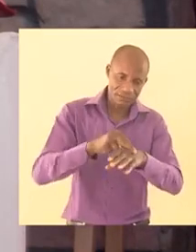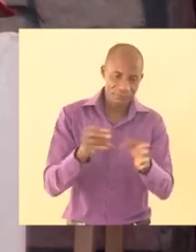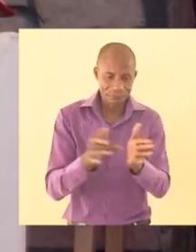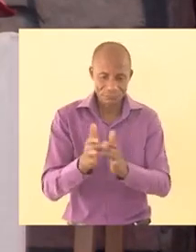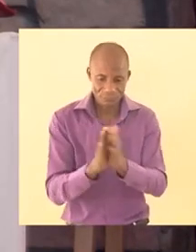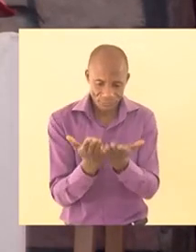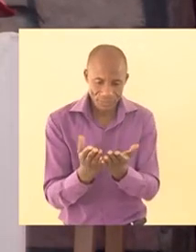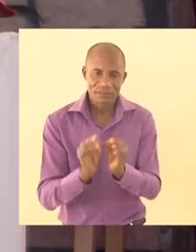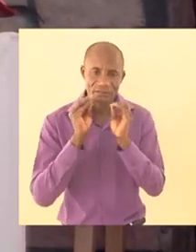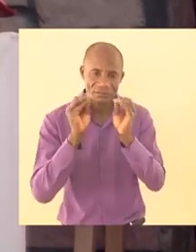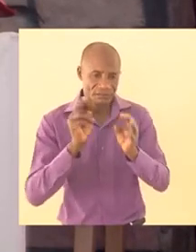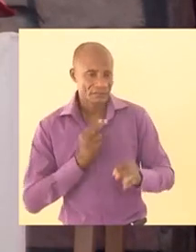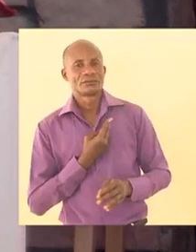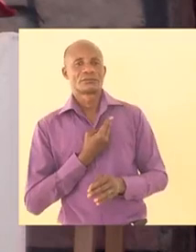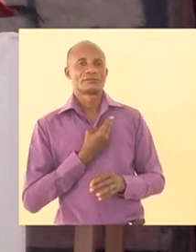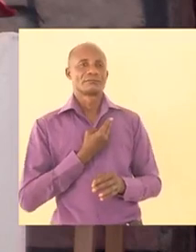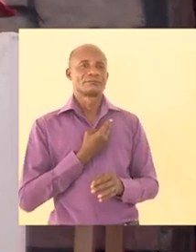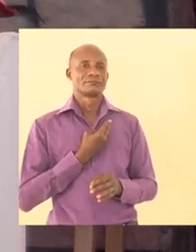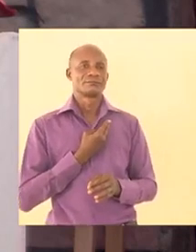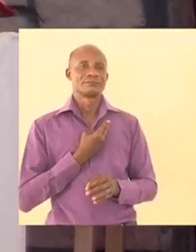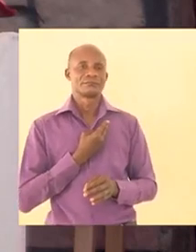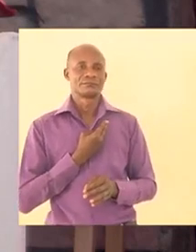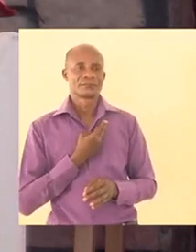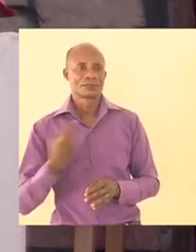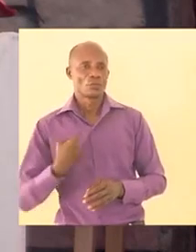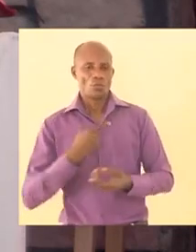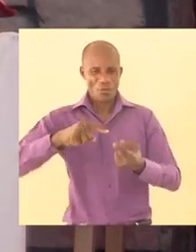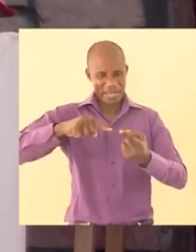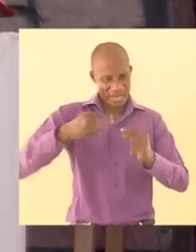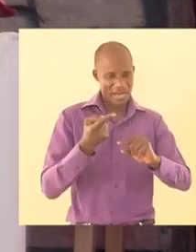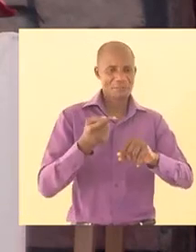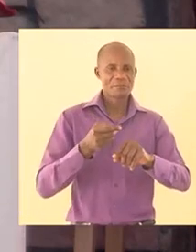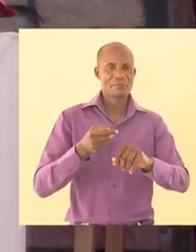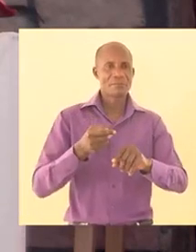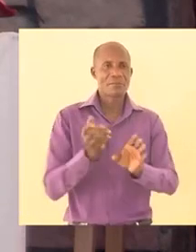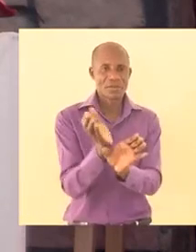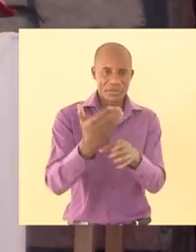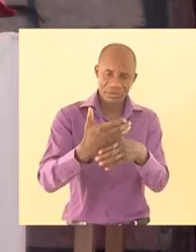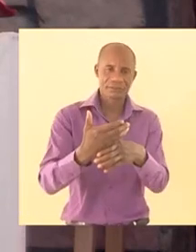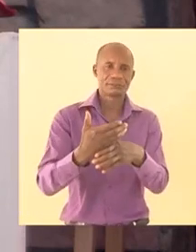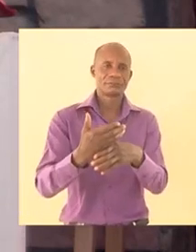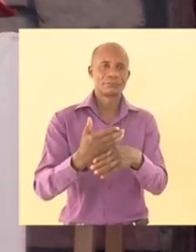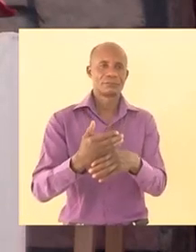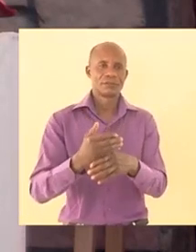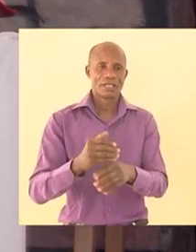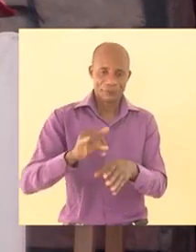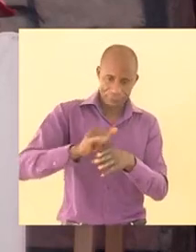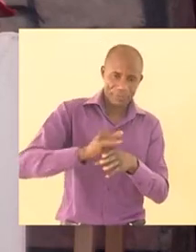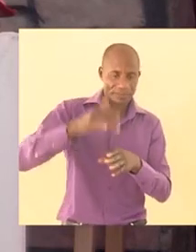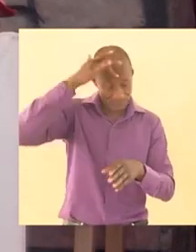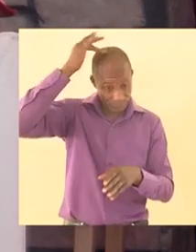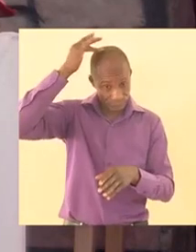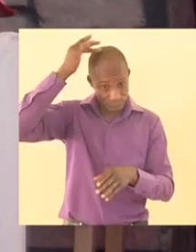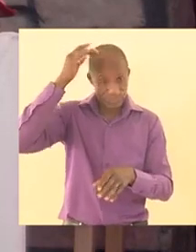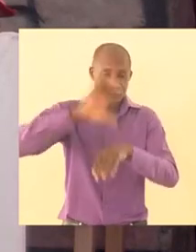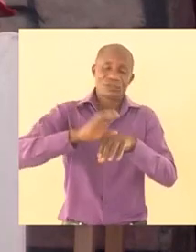us that we harm creation. We harm the right order of creation when we practice homosexuality. So what does the